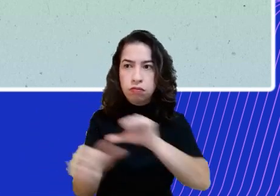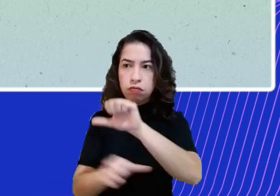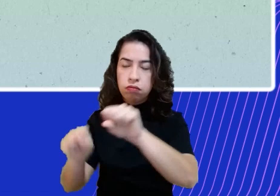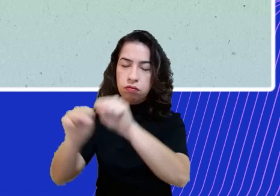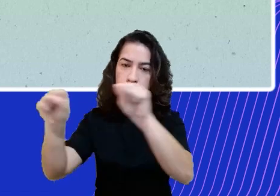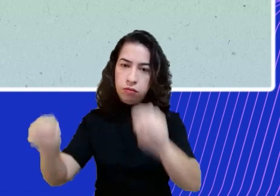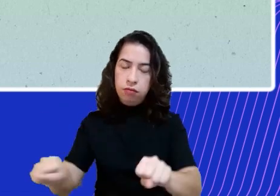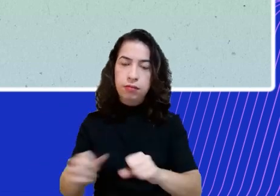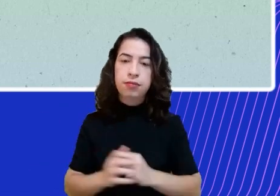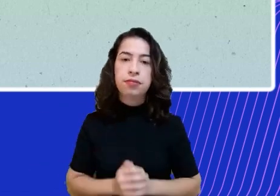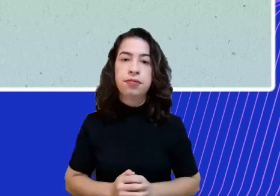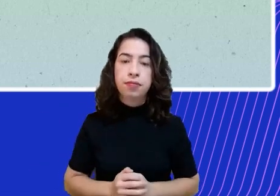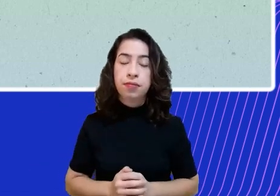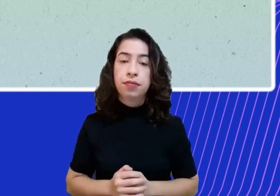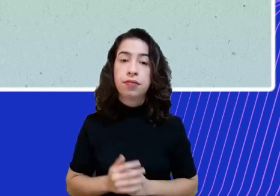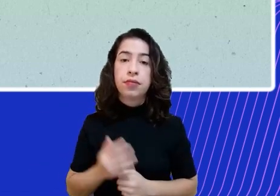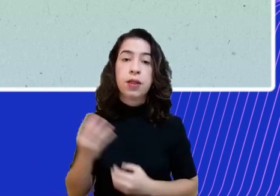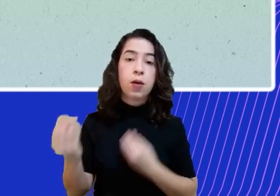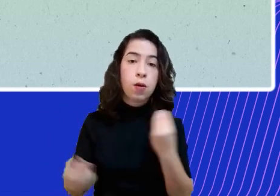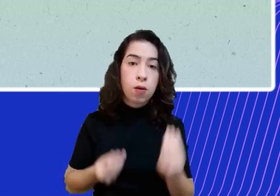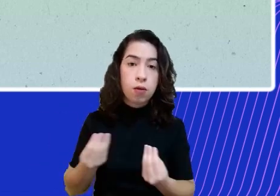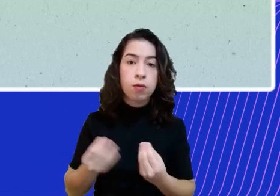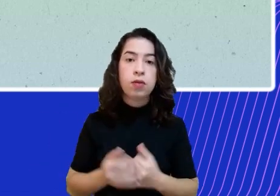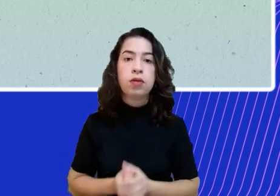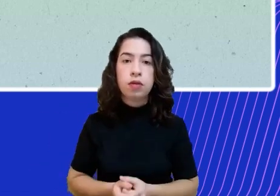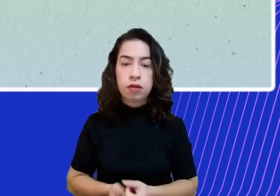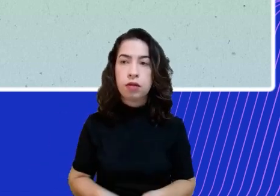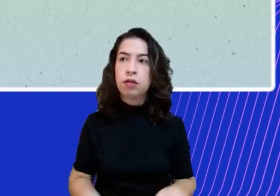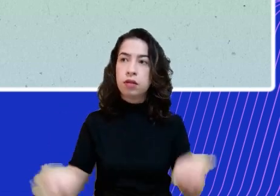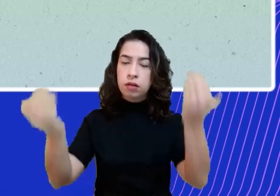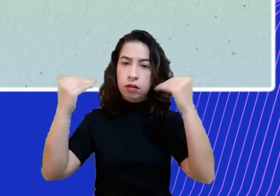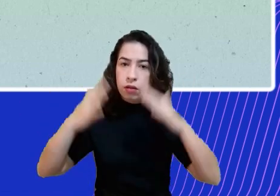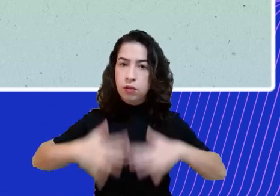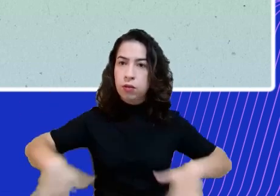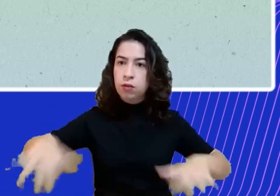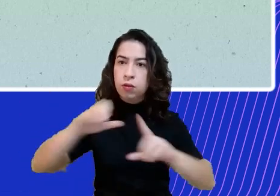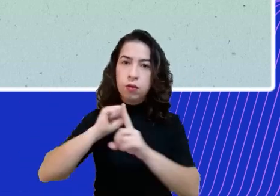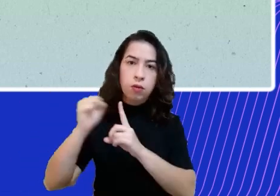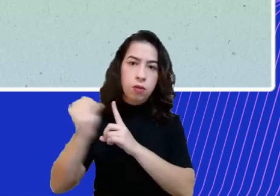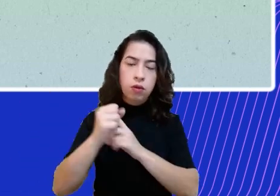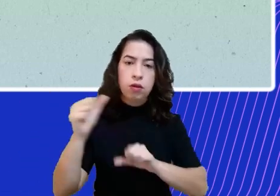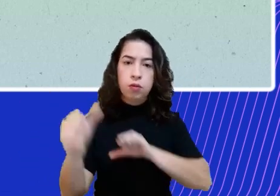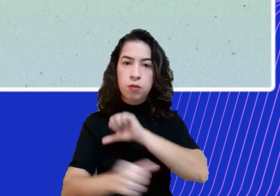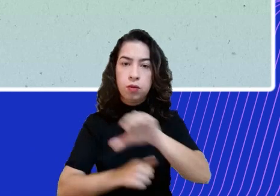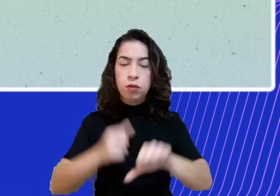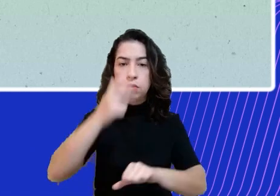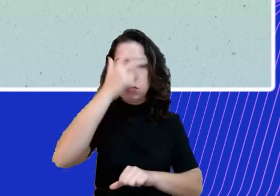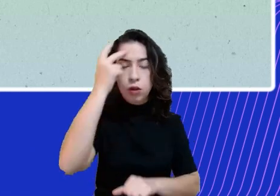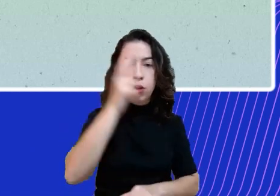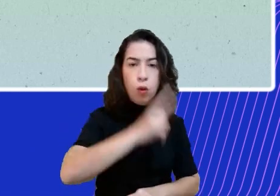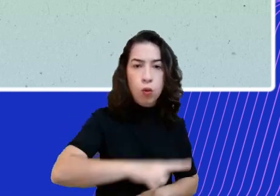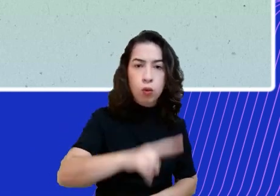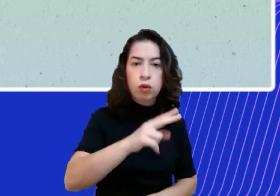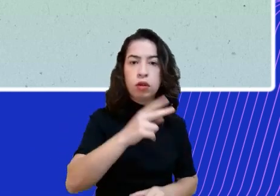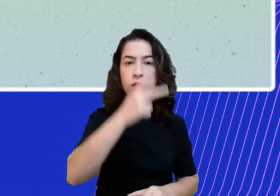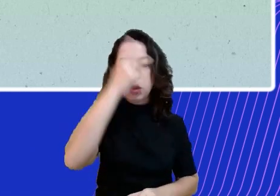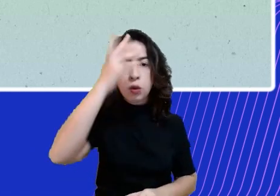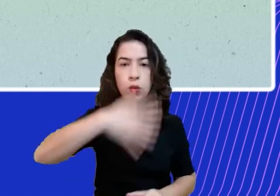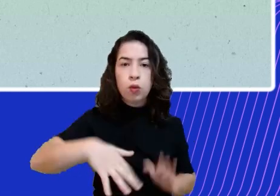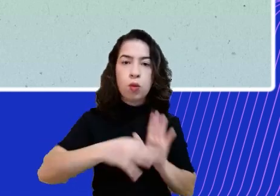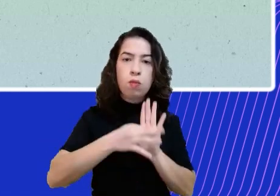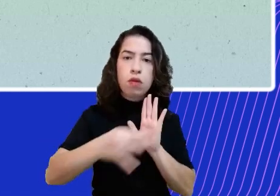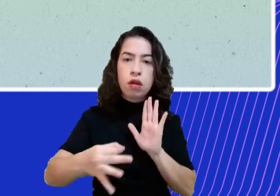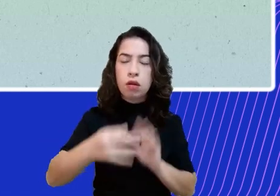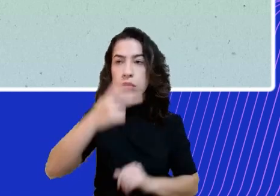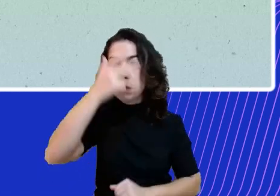This is only going to happen if you have a change of the social pact, how people consume, how they see the things, how they